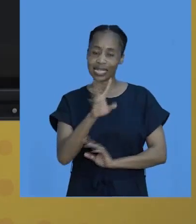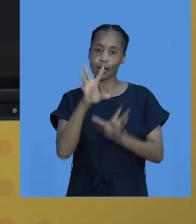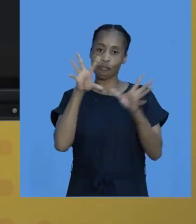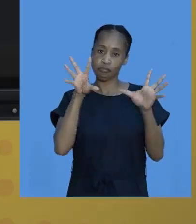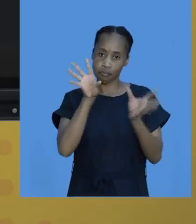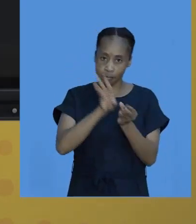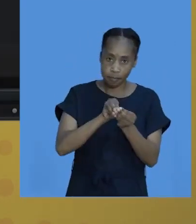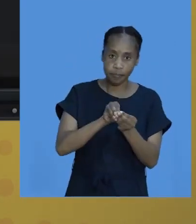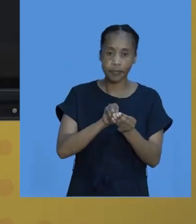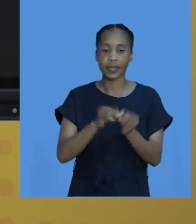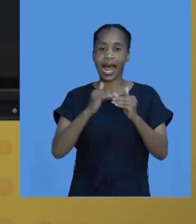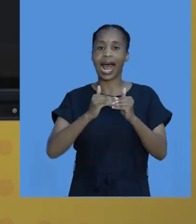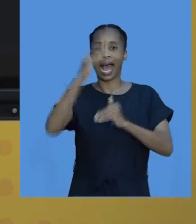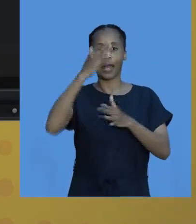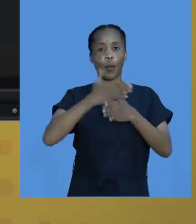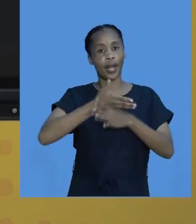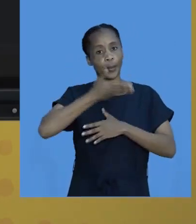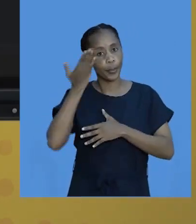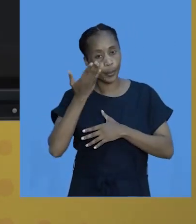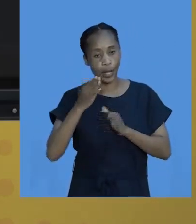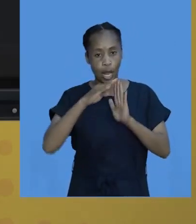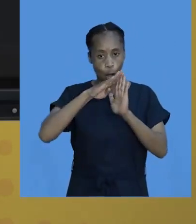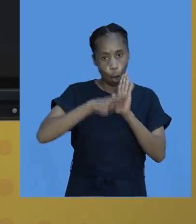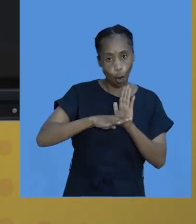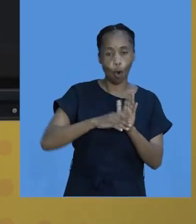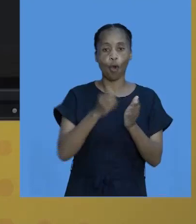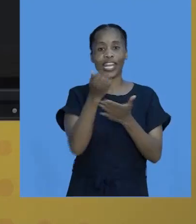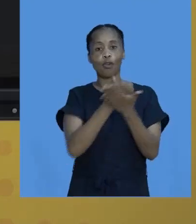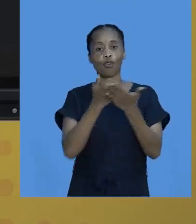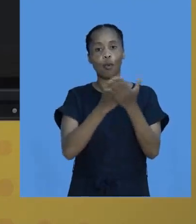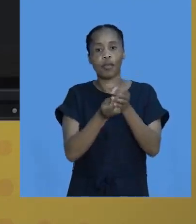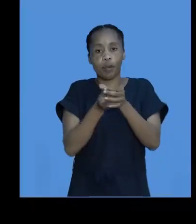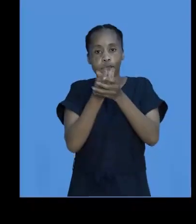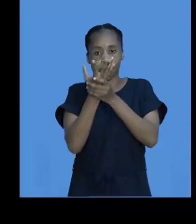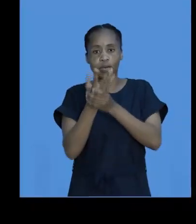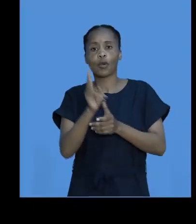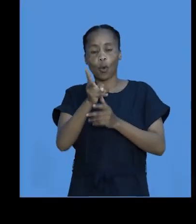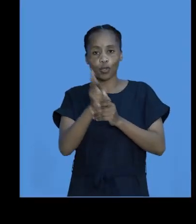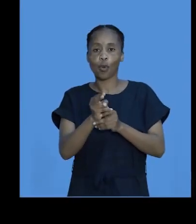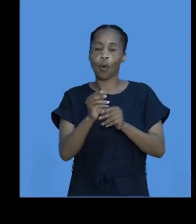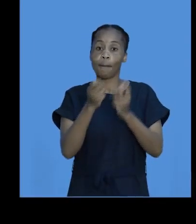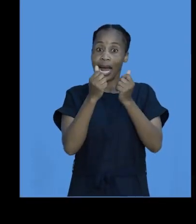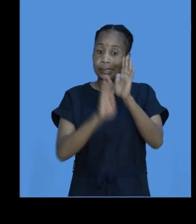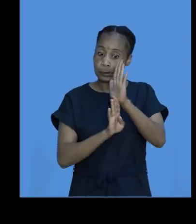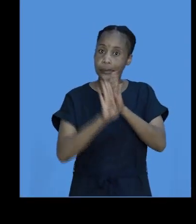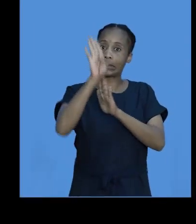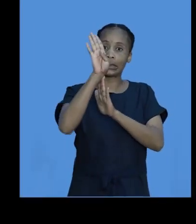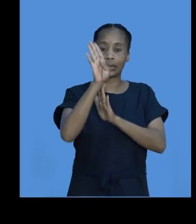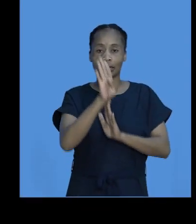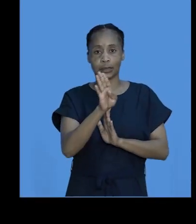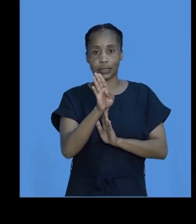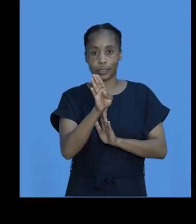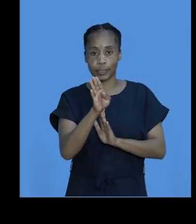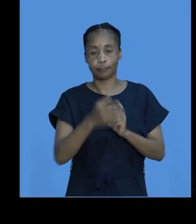is a combination of high unemployment, low economic growth, and also high inflation there. So a country